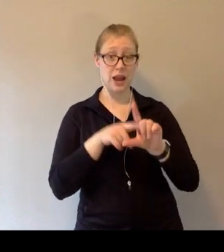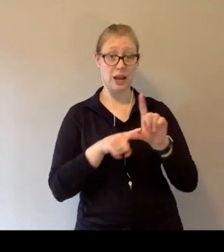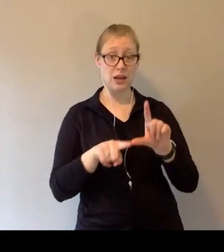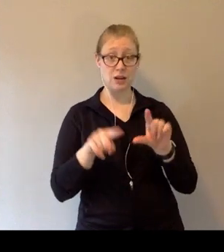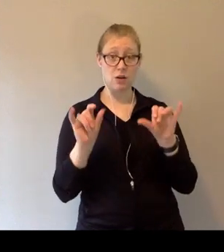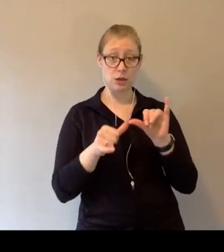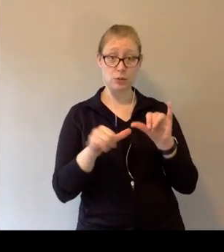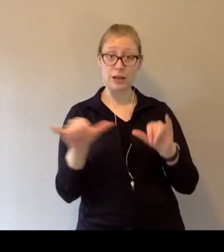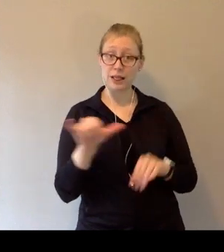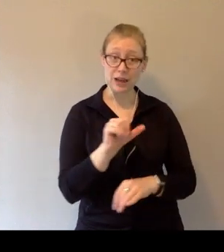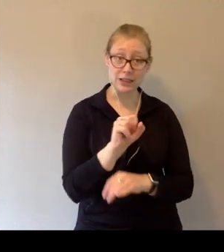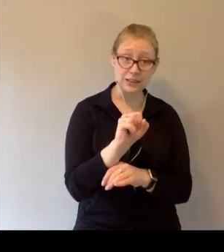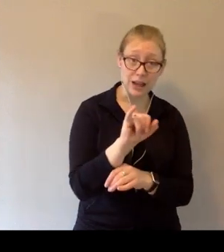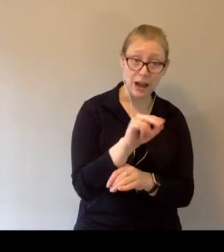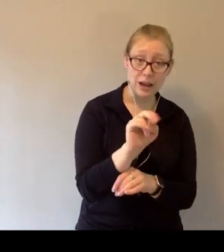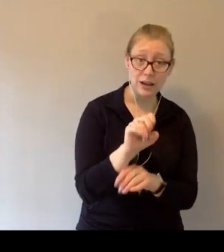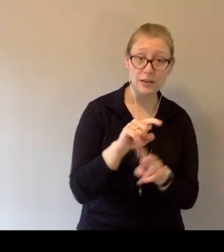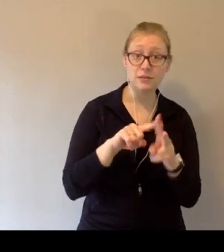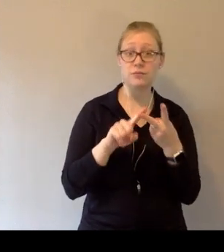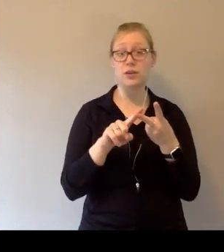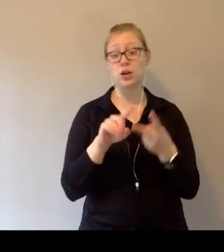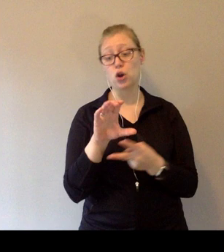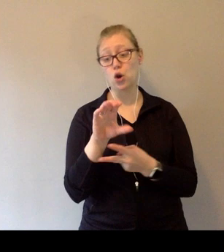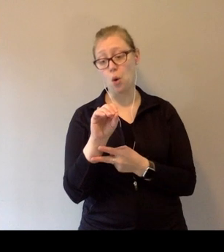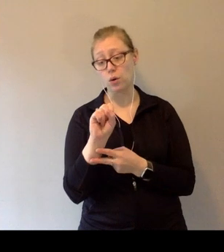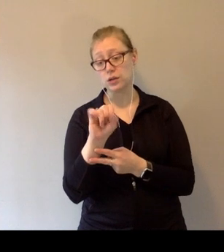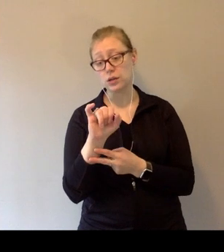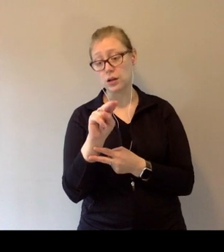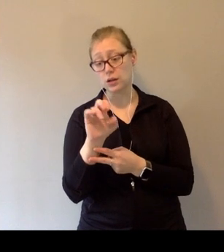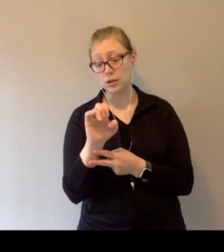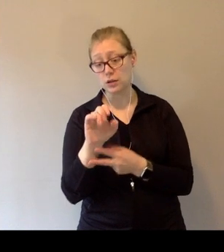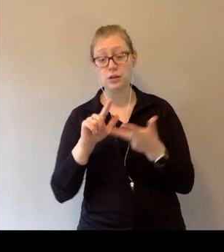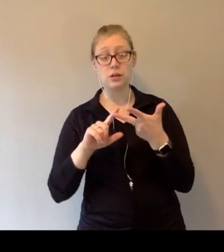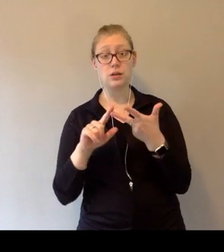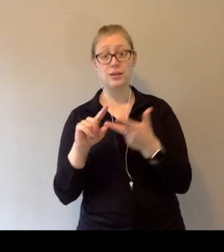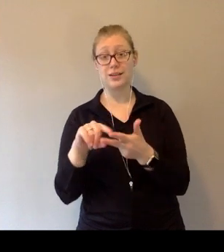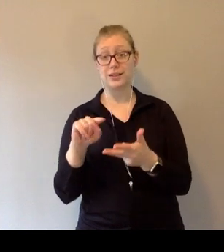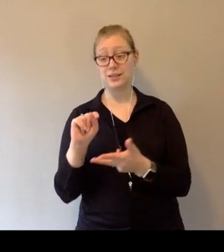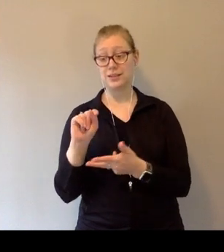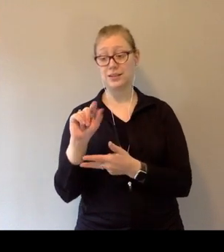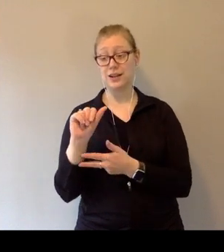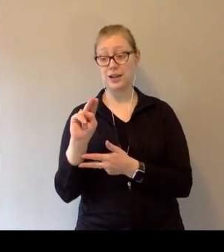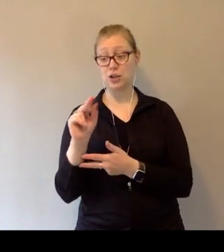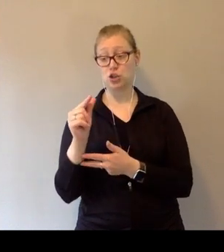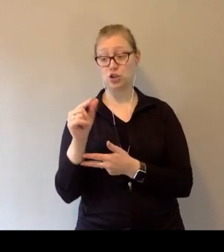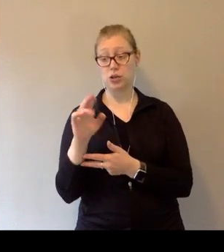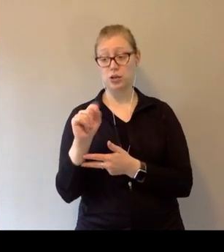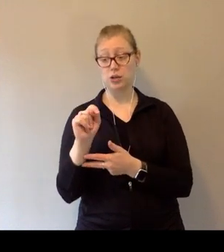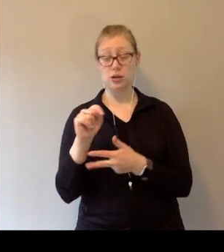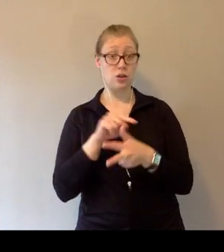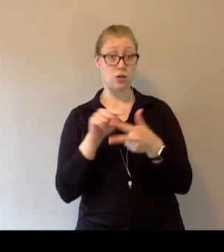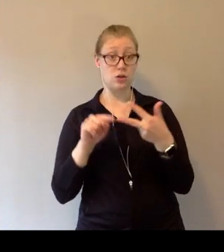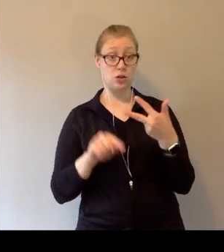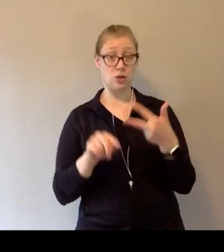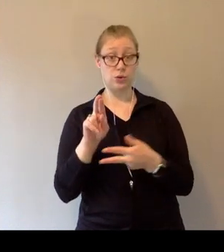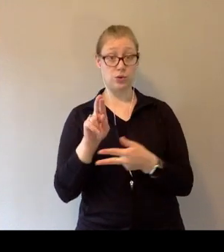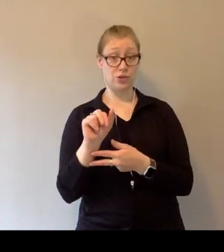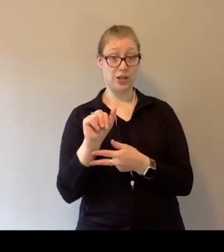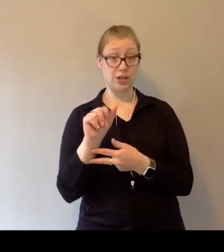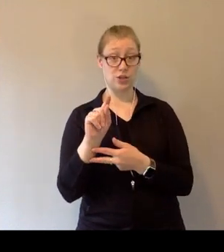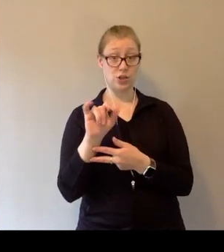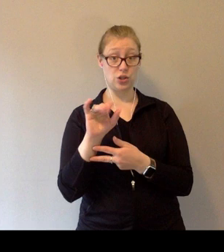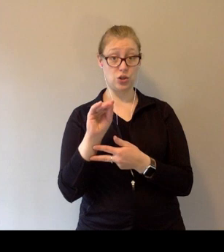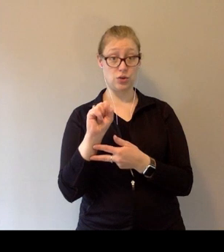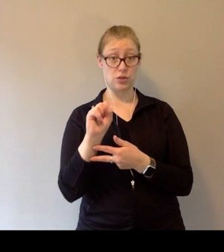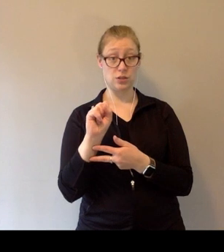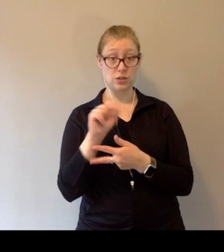and cosine and tangent, these three ratios that we were talking about, is they're only relative